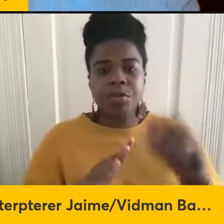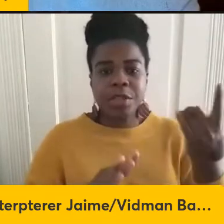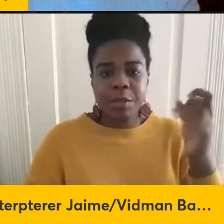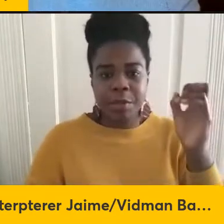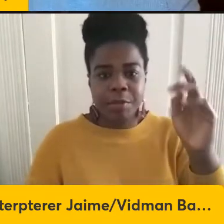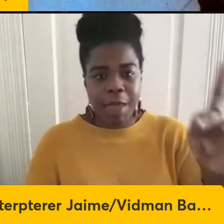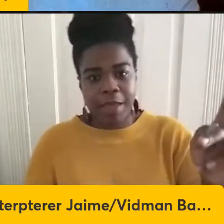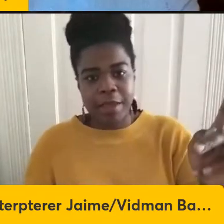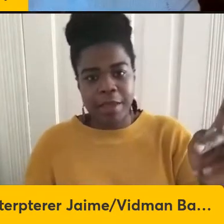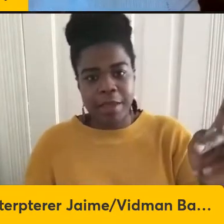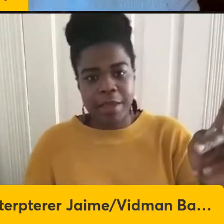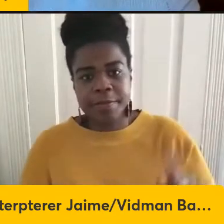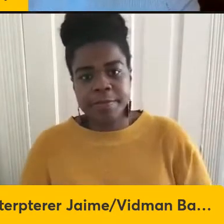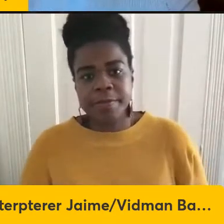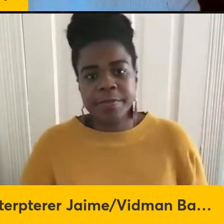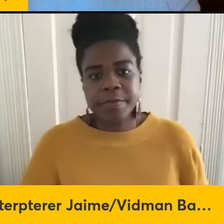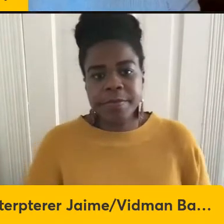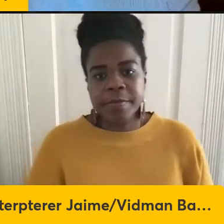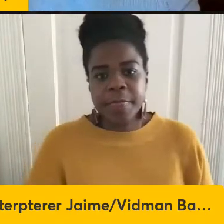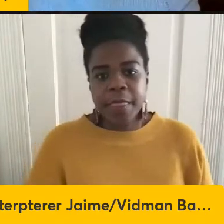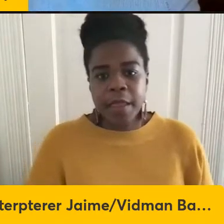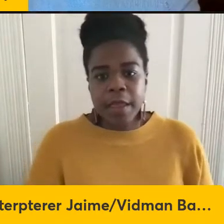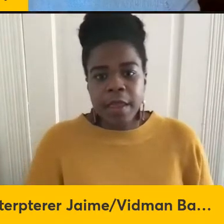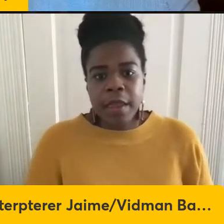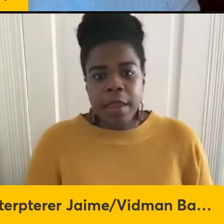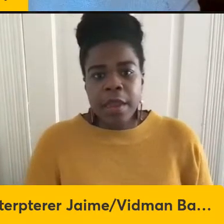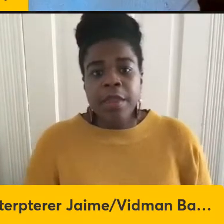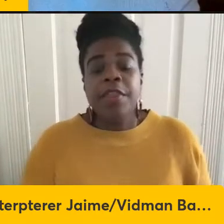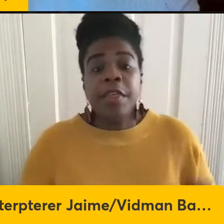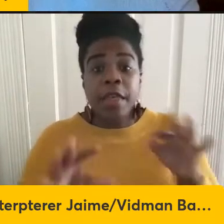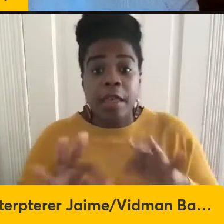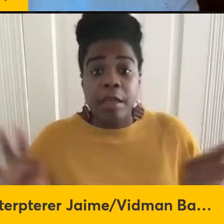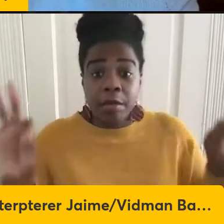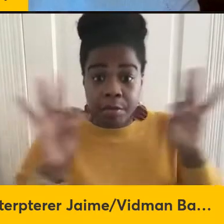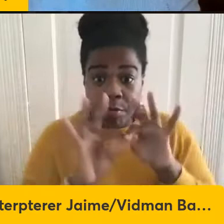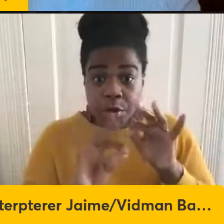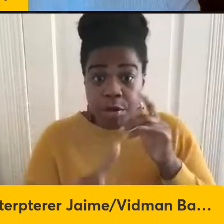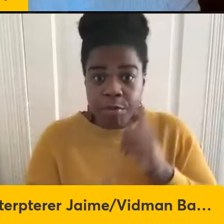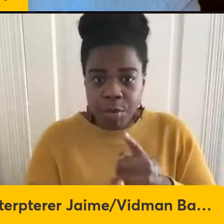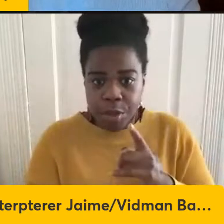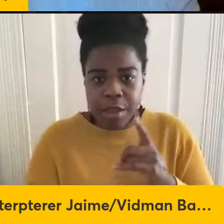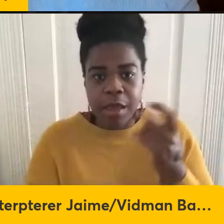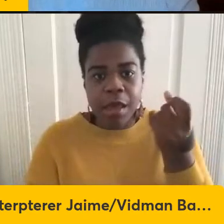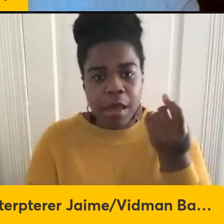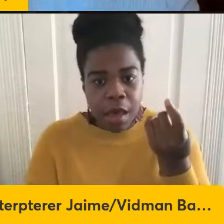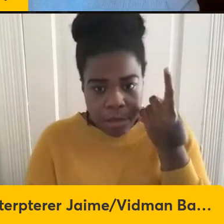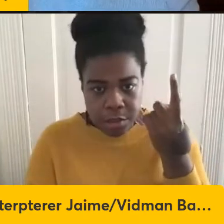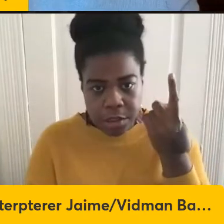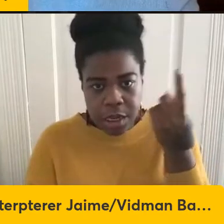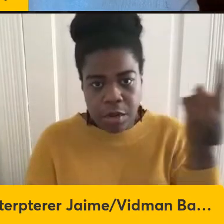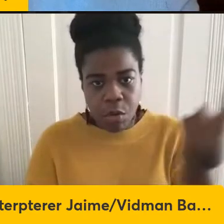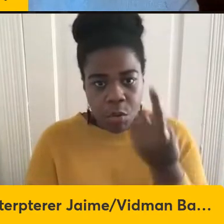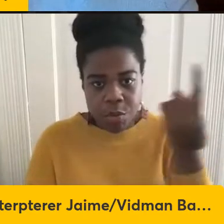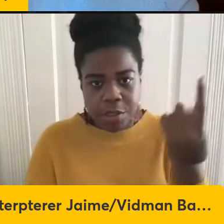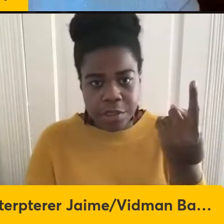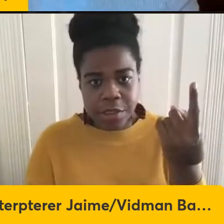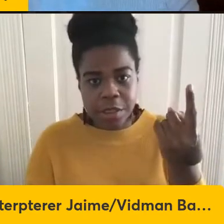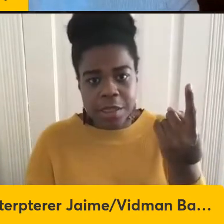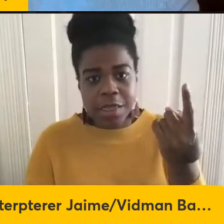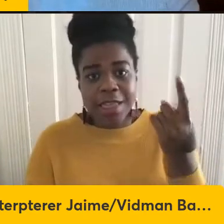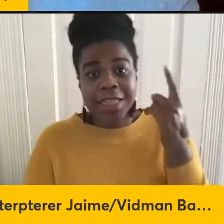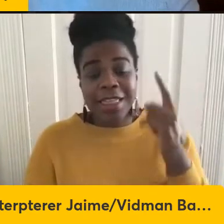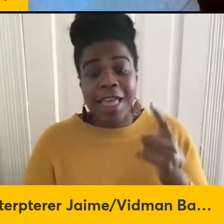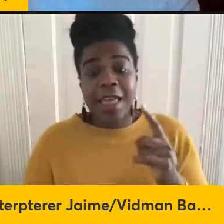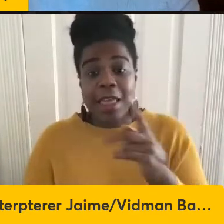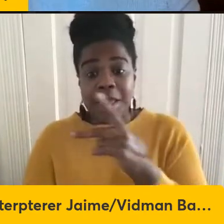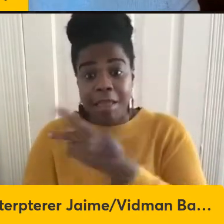think the main thing here is to always understand that this divide that emerged between